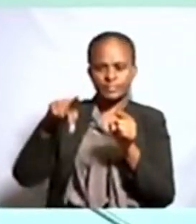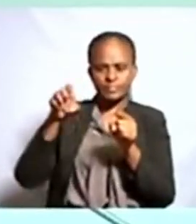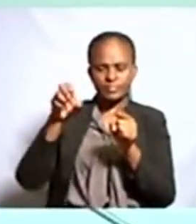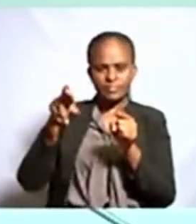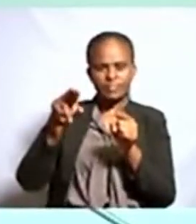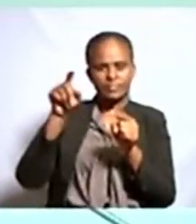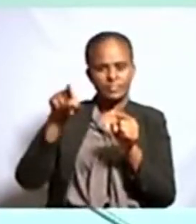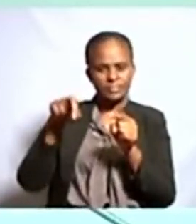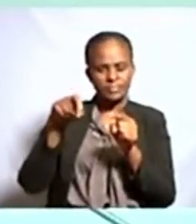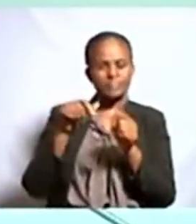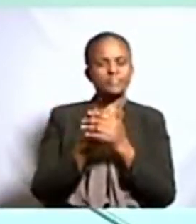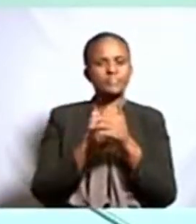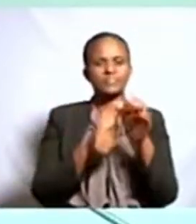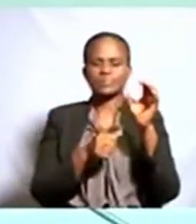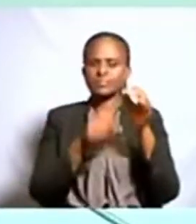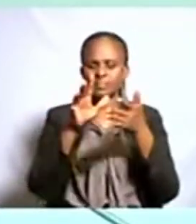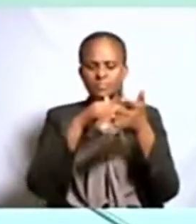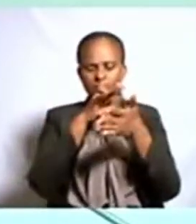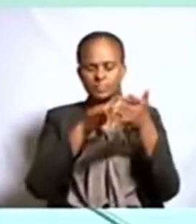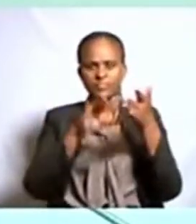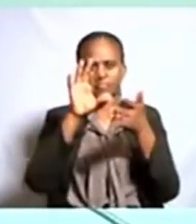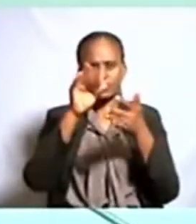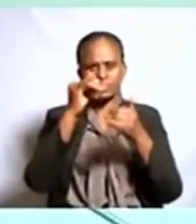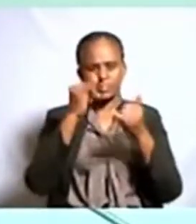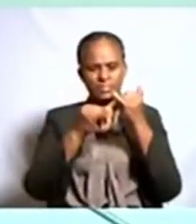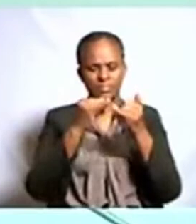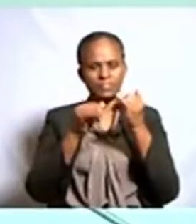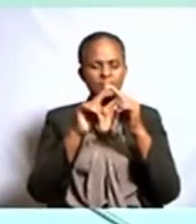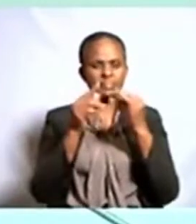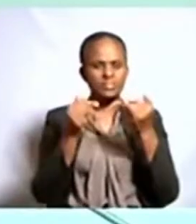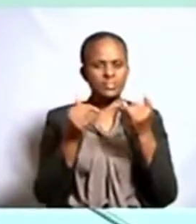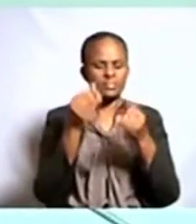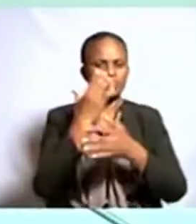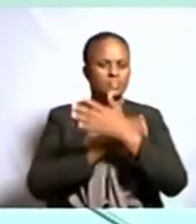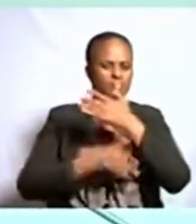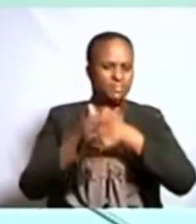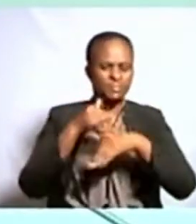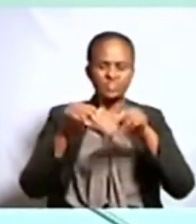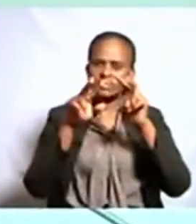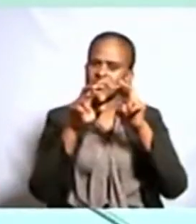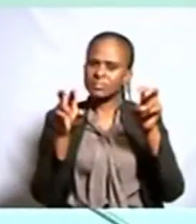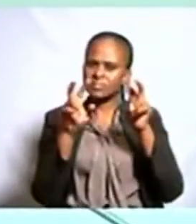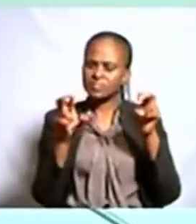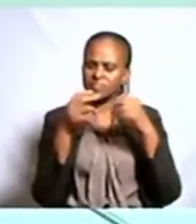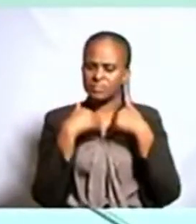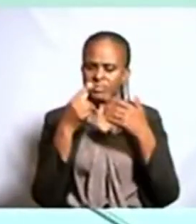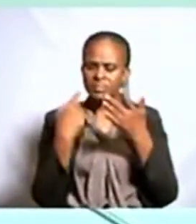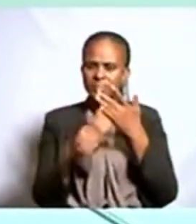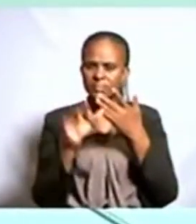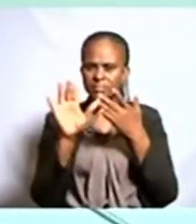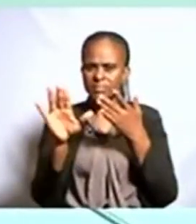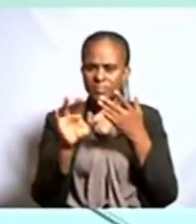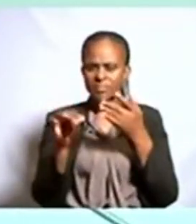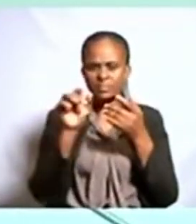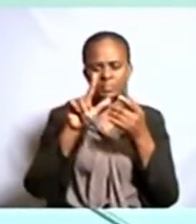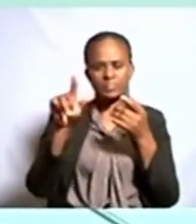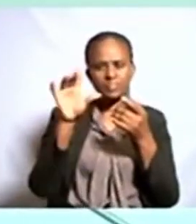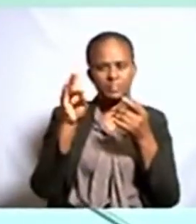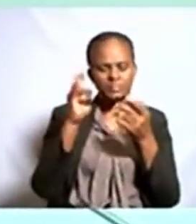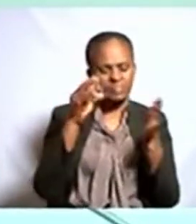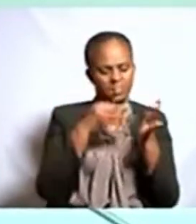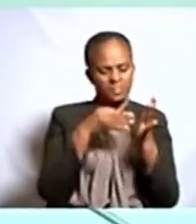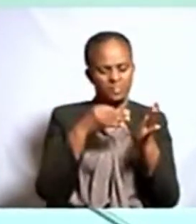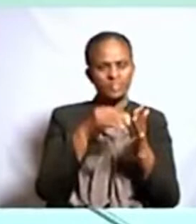requirements. See table 9 below. However, a physical verification carried out on 27th